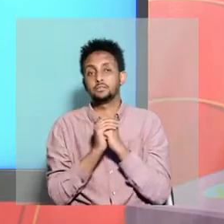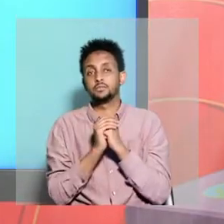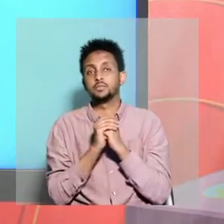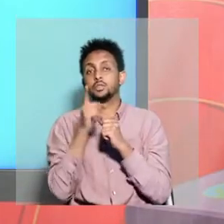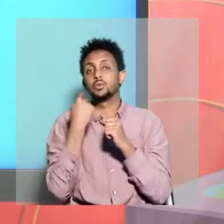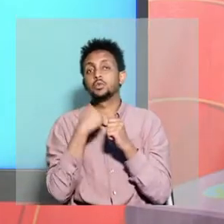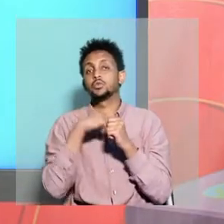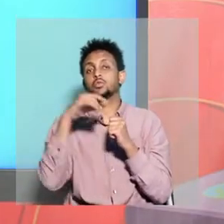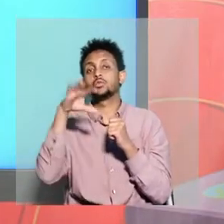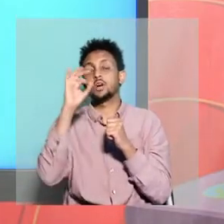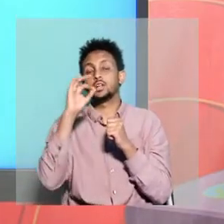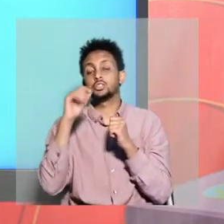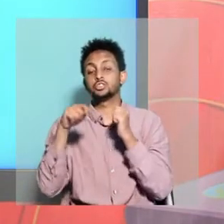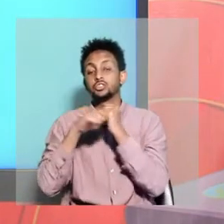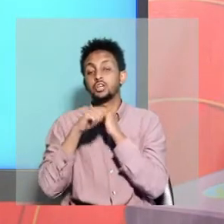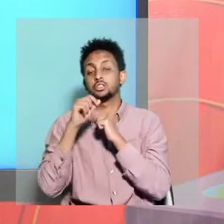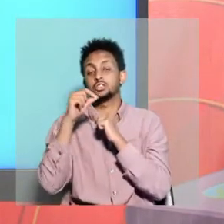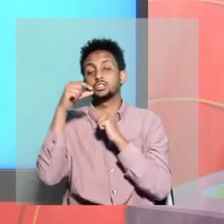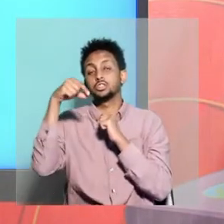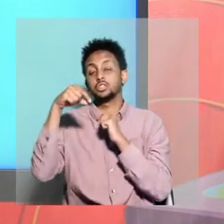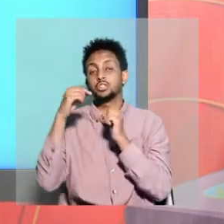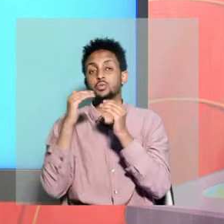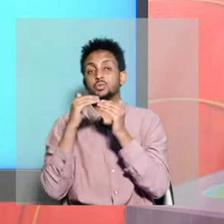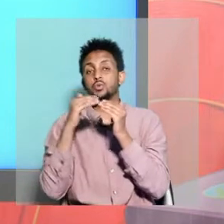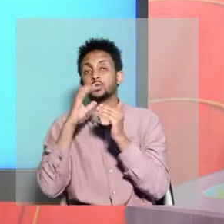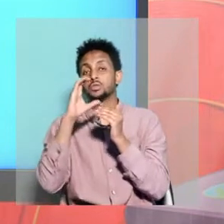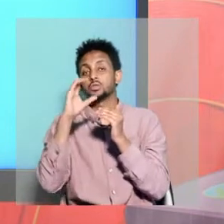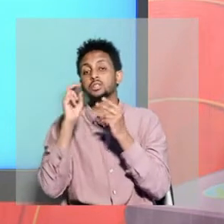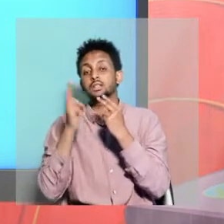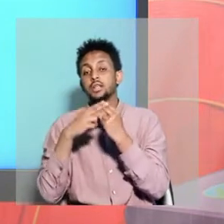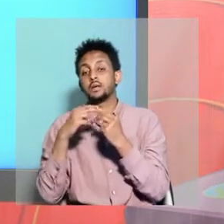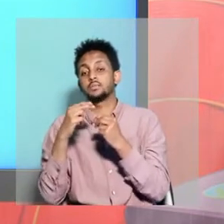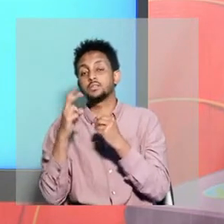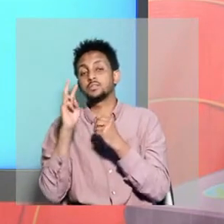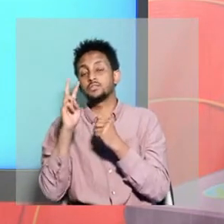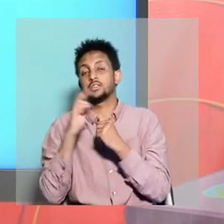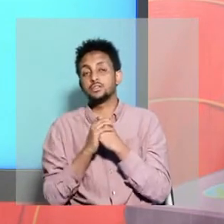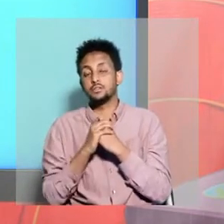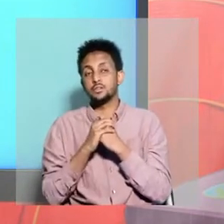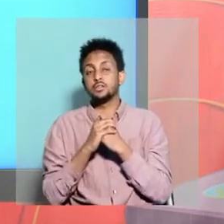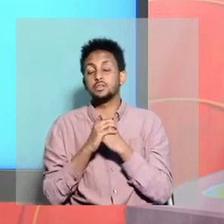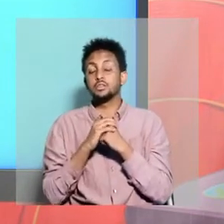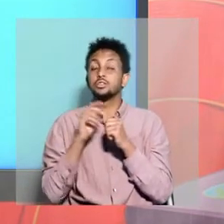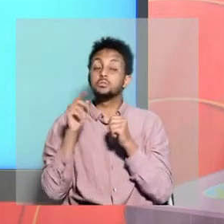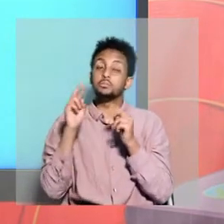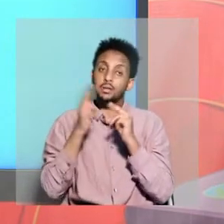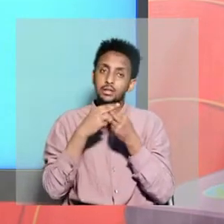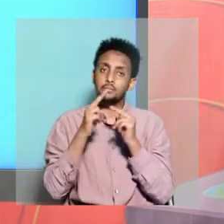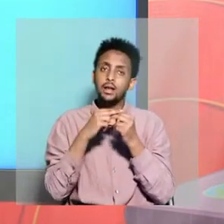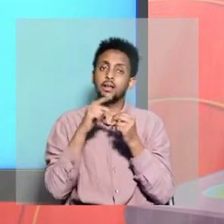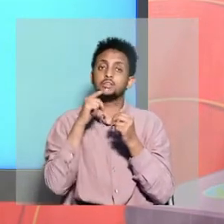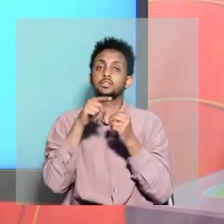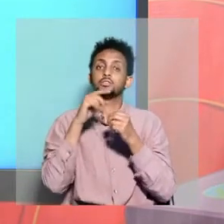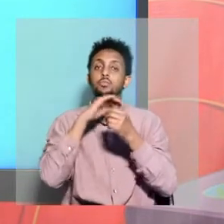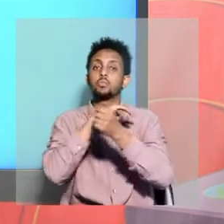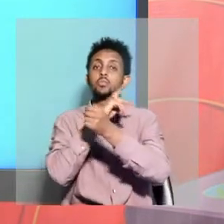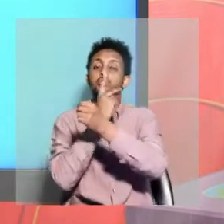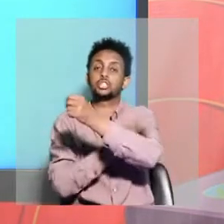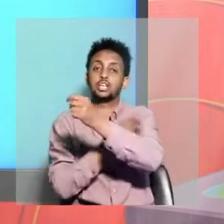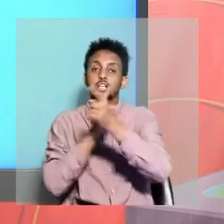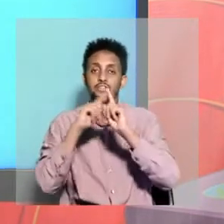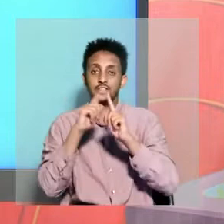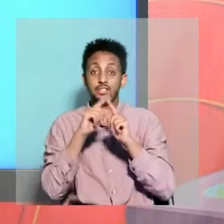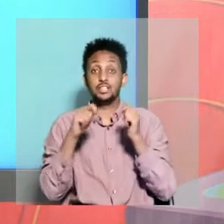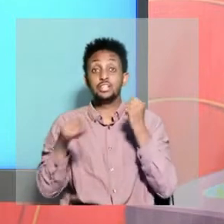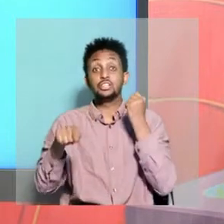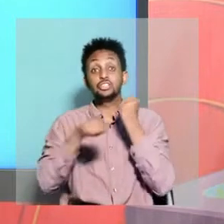We need to find the charge Q. Q is C times V. So you should have to multiply the capacitor with that of the potential difference.